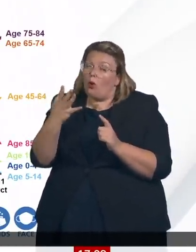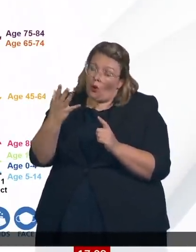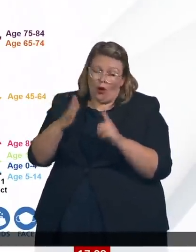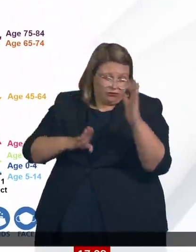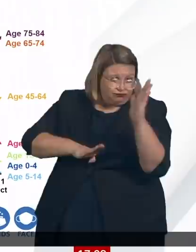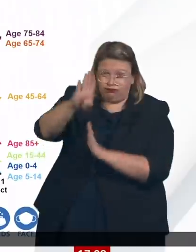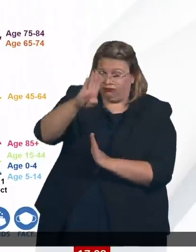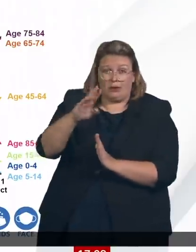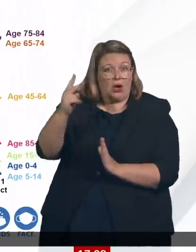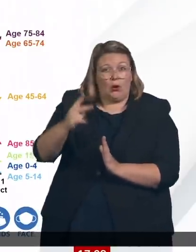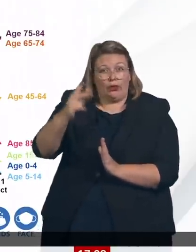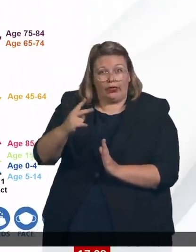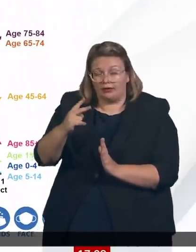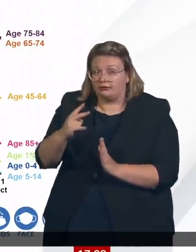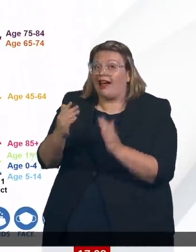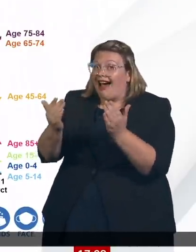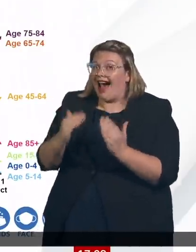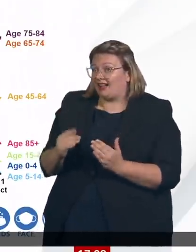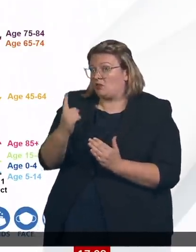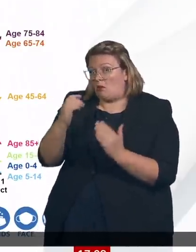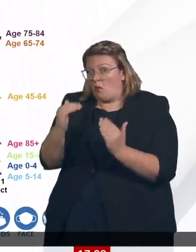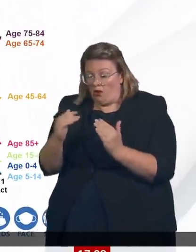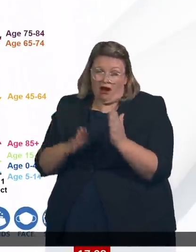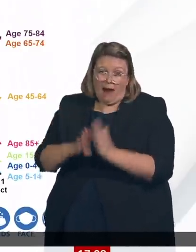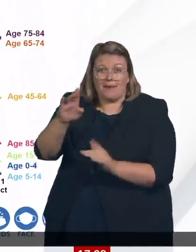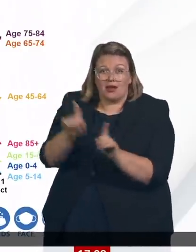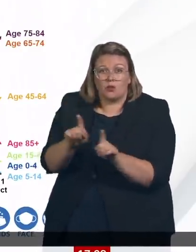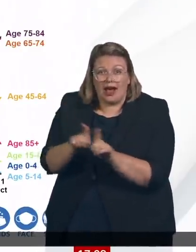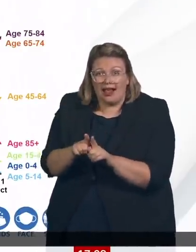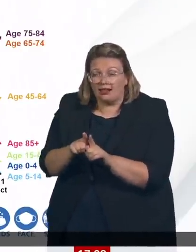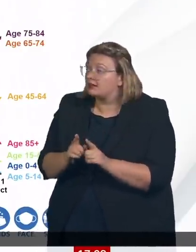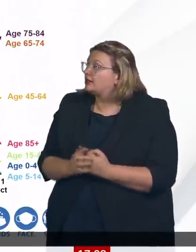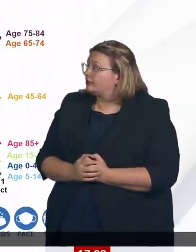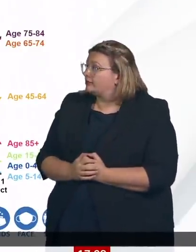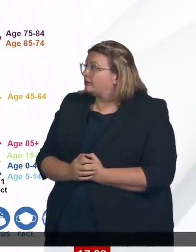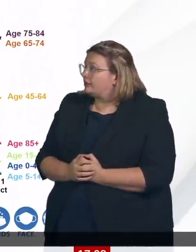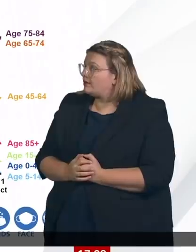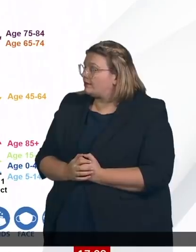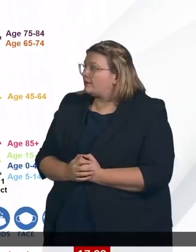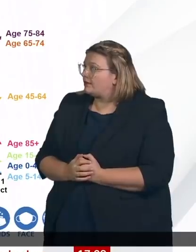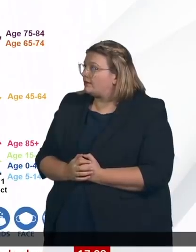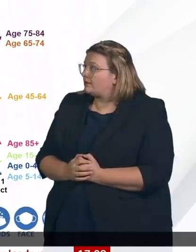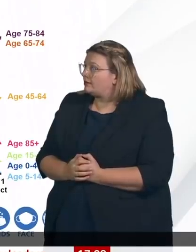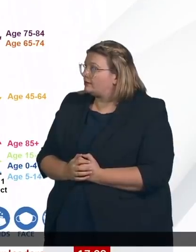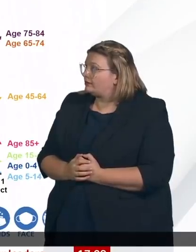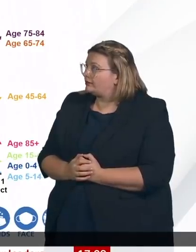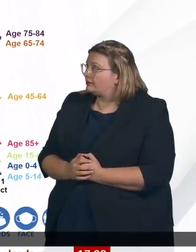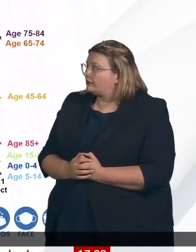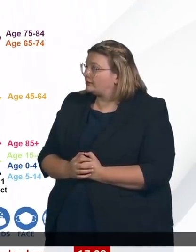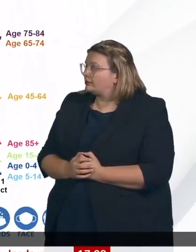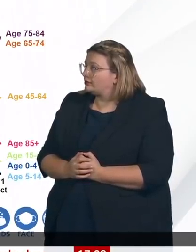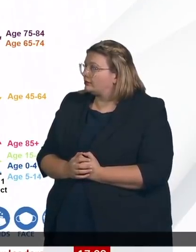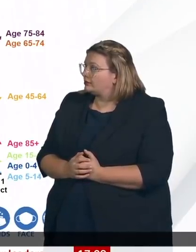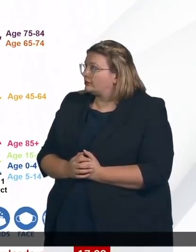but less so in aged 85 plus, consistent with the fact that fewer patients in that age group